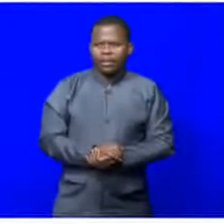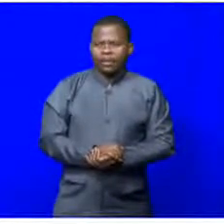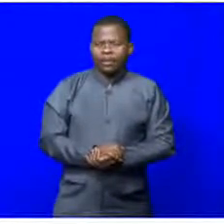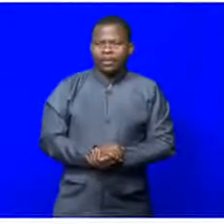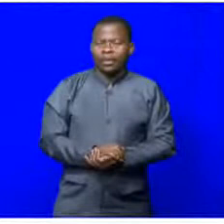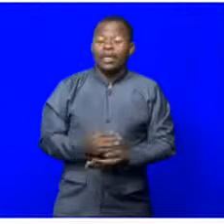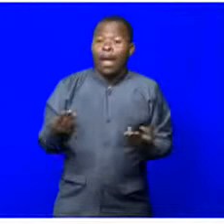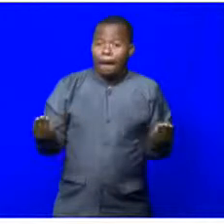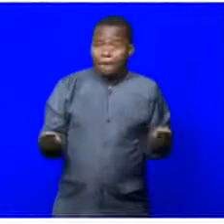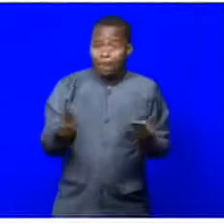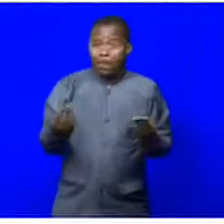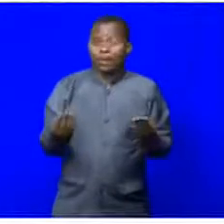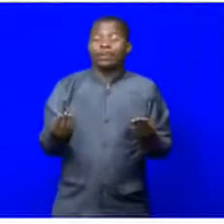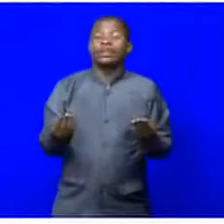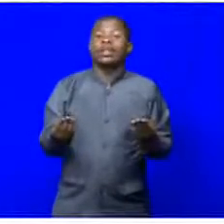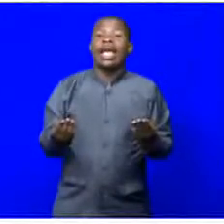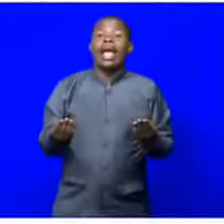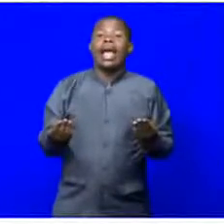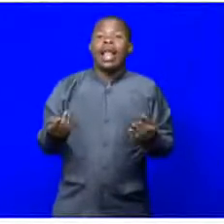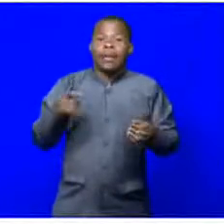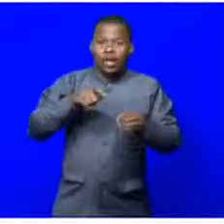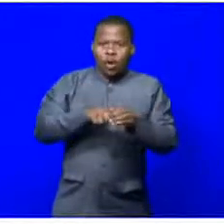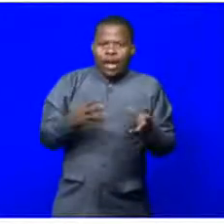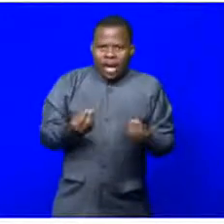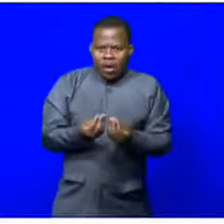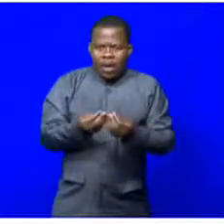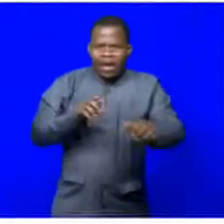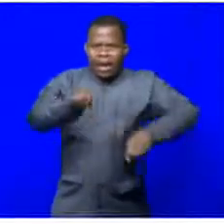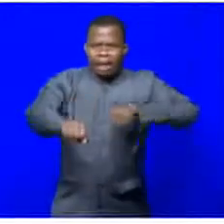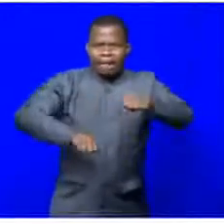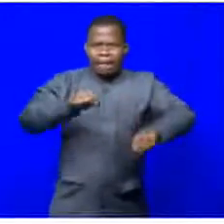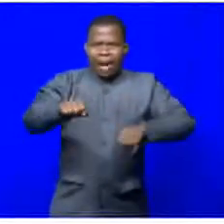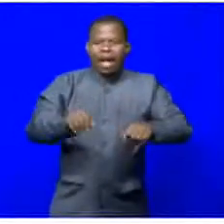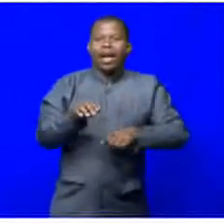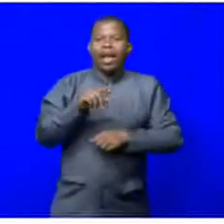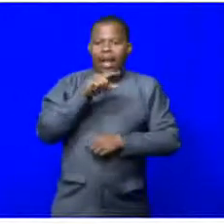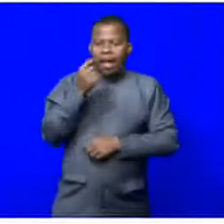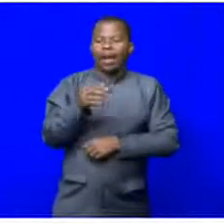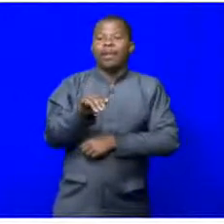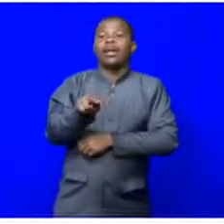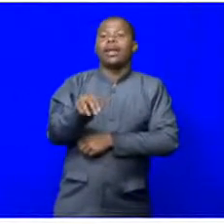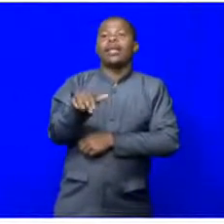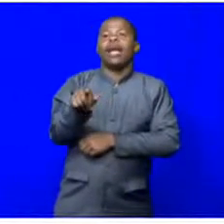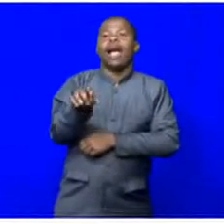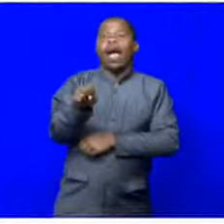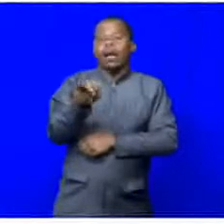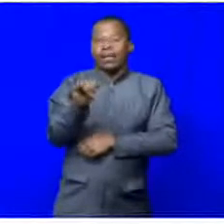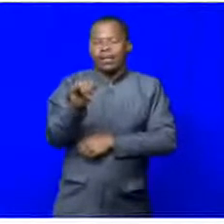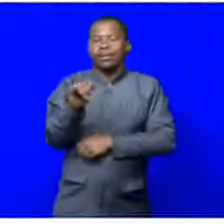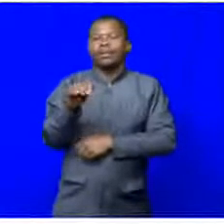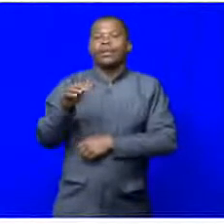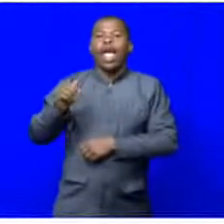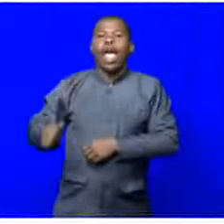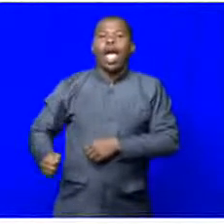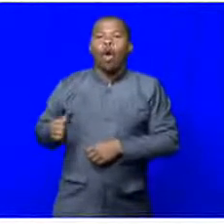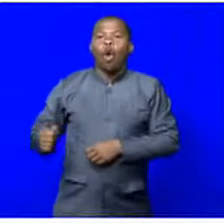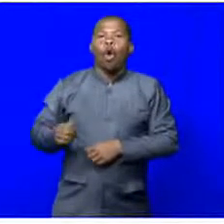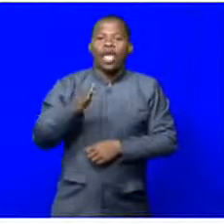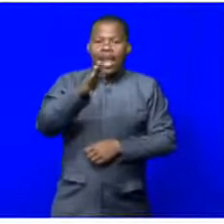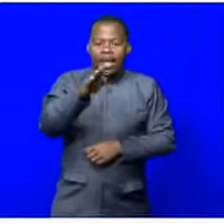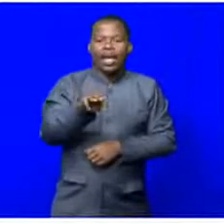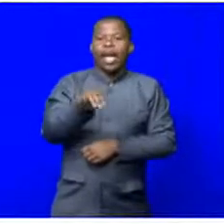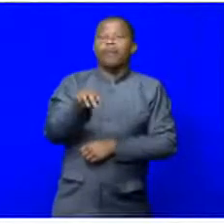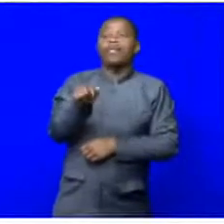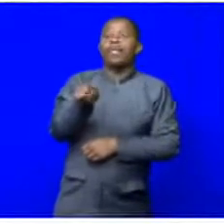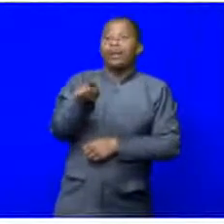Uve bemabhayisikile lebebangenele umchuthelwano wenyathi enkonyeni G2G MTB Classic bathi abakakhoni